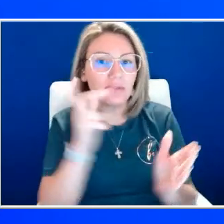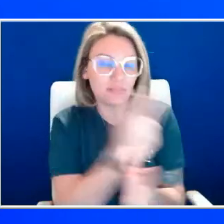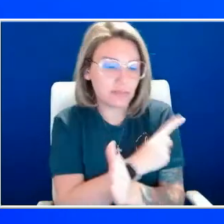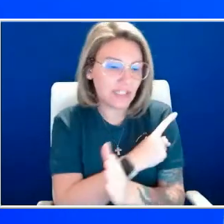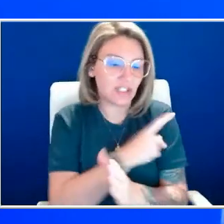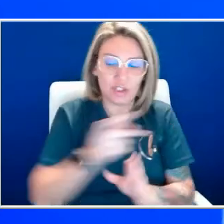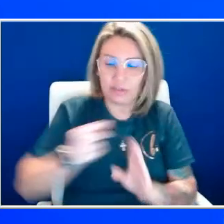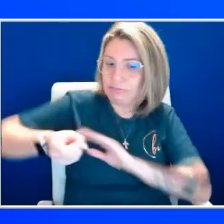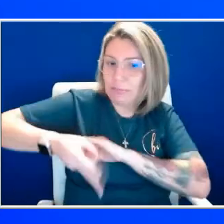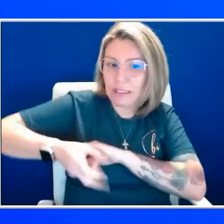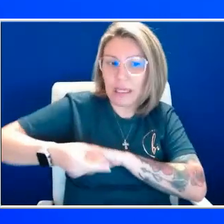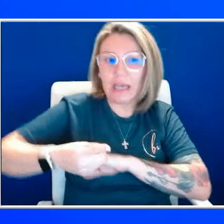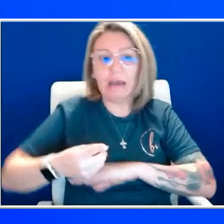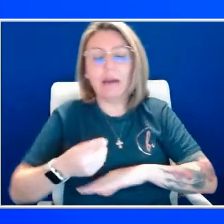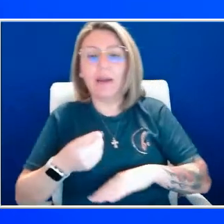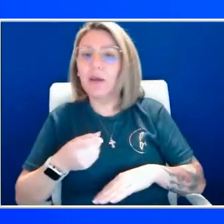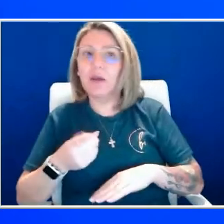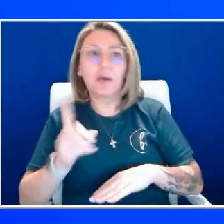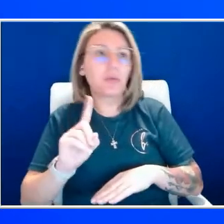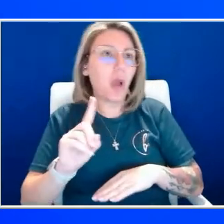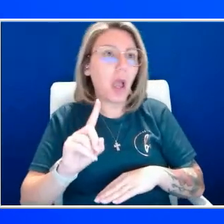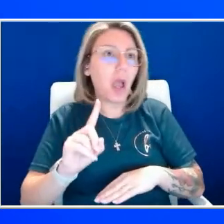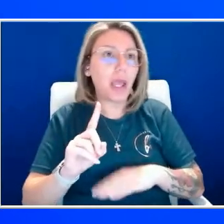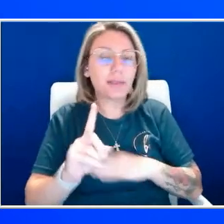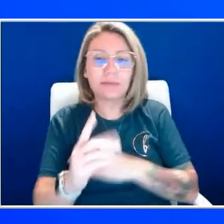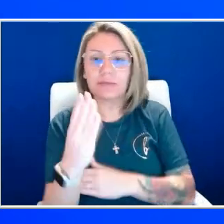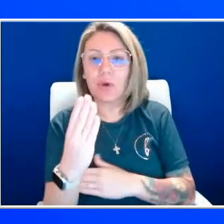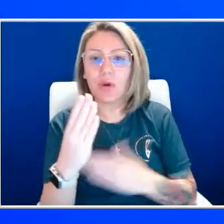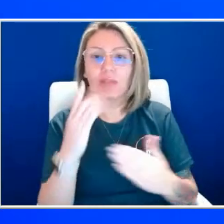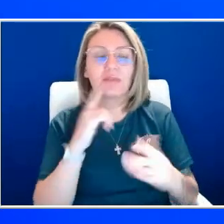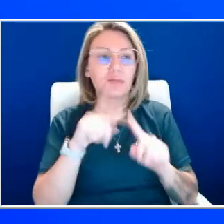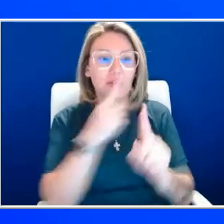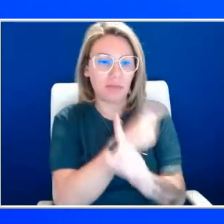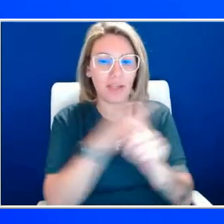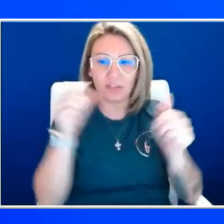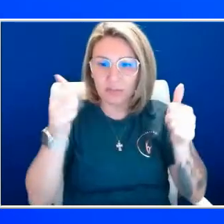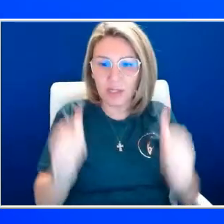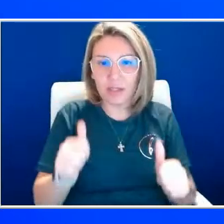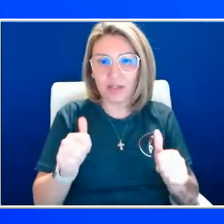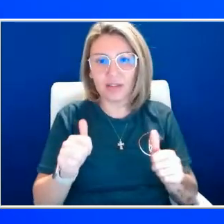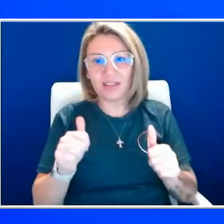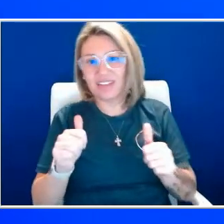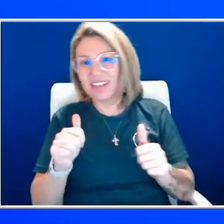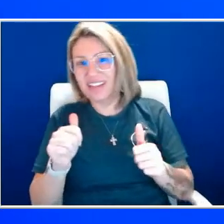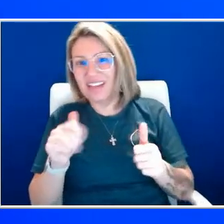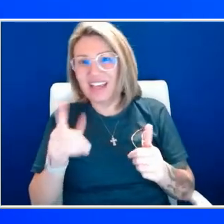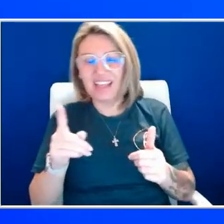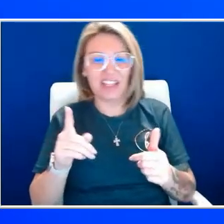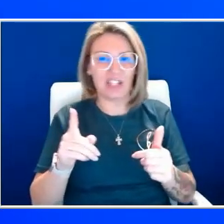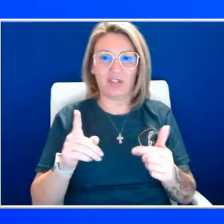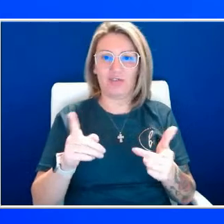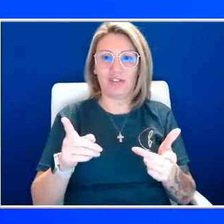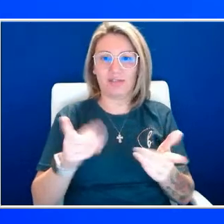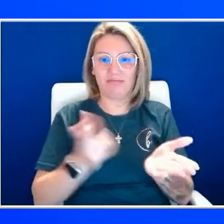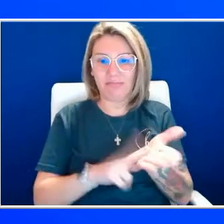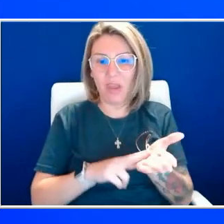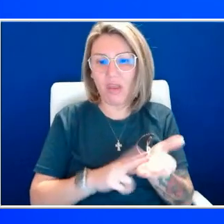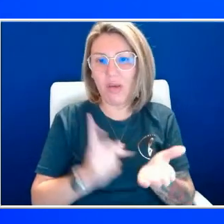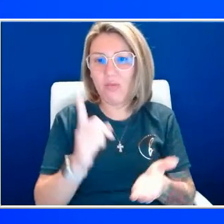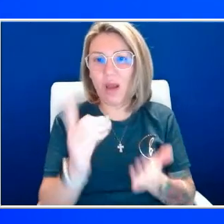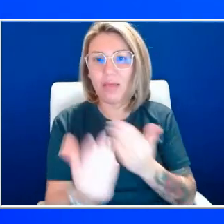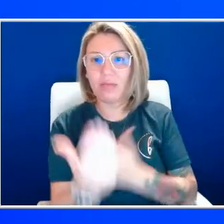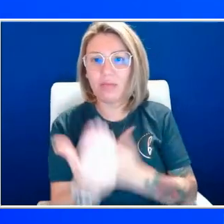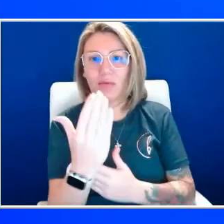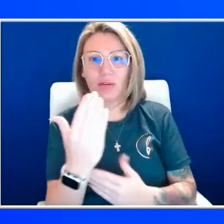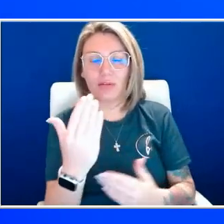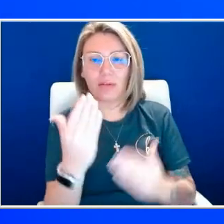o'clock when patient is deteriorating. And that one click and logging in at 1 a.m., your patient is upgraded at